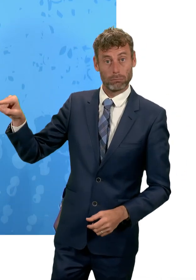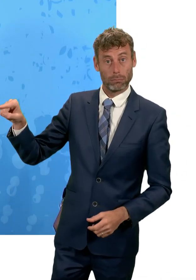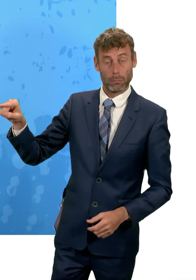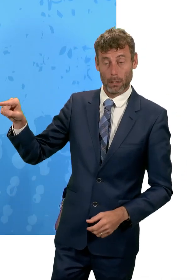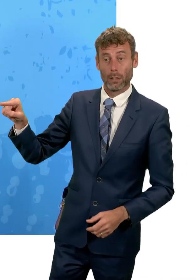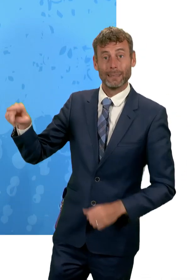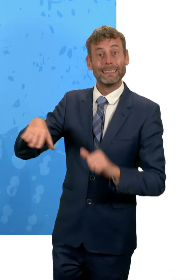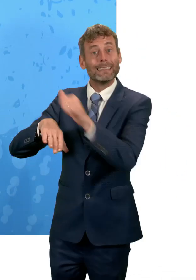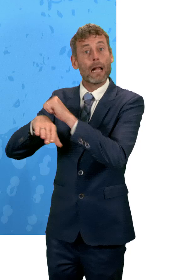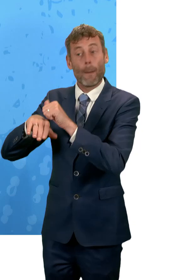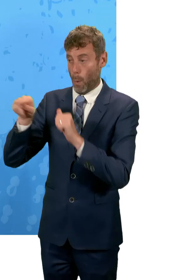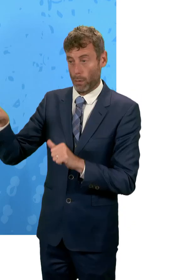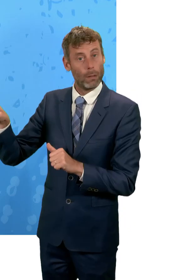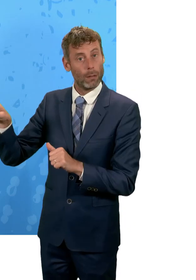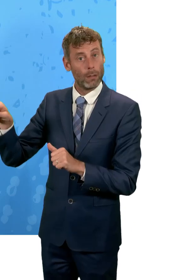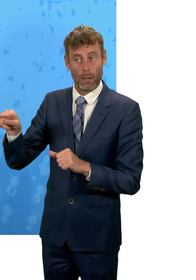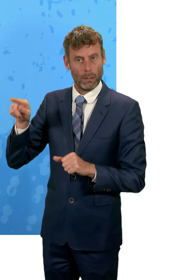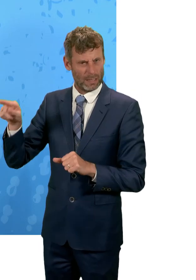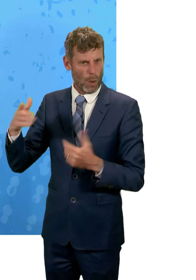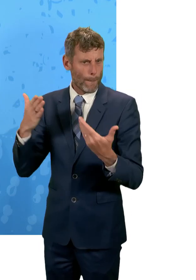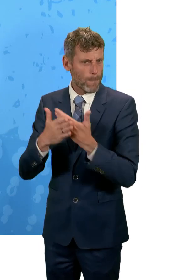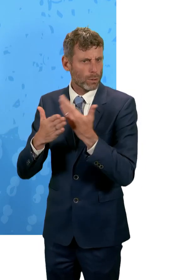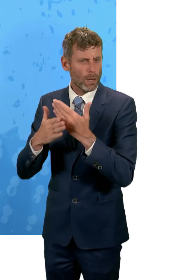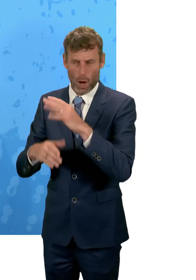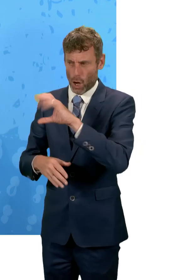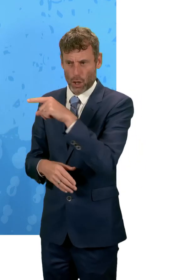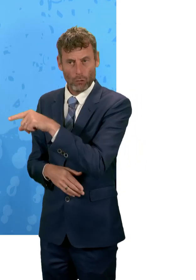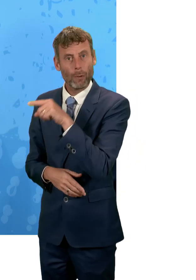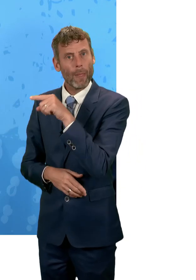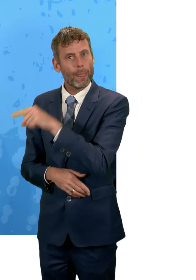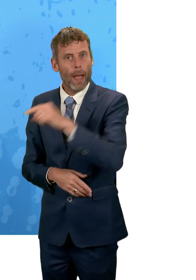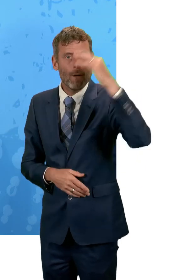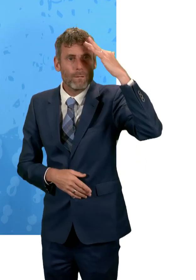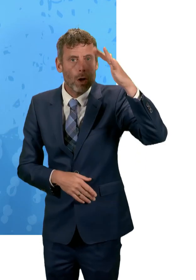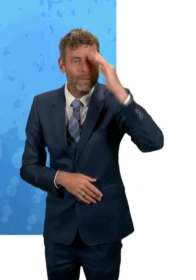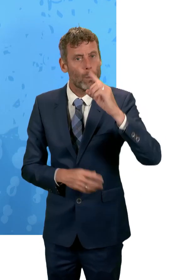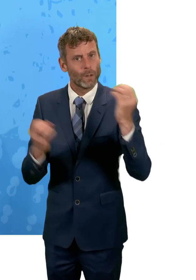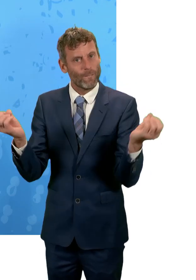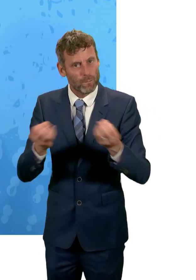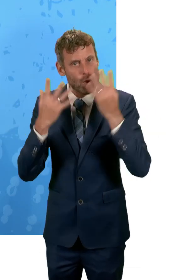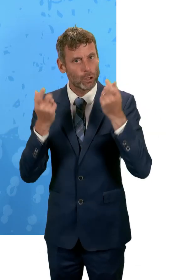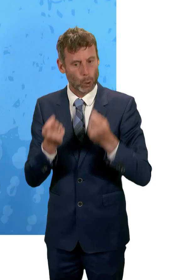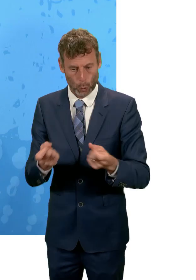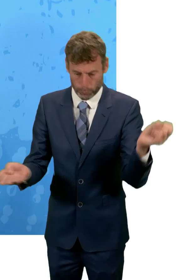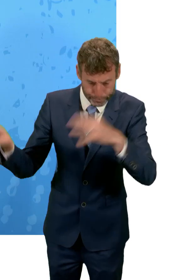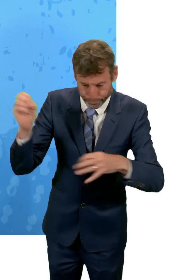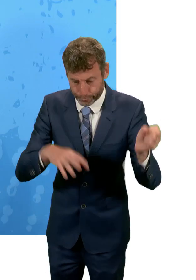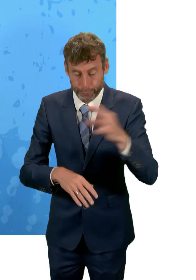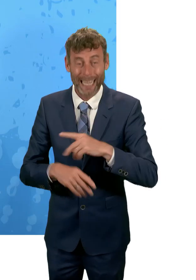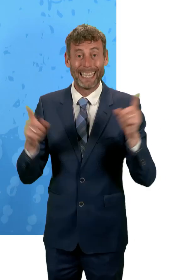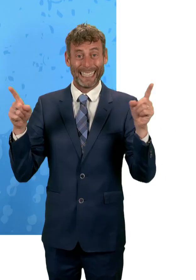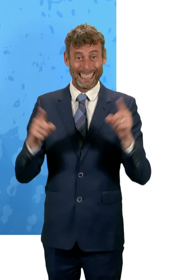value cookery, they value family round the table. India, I mean, I've got friends in India, husband and